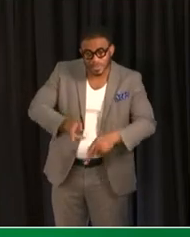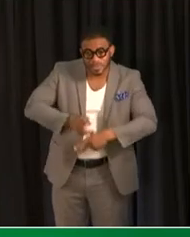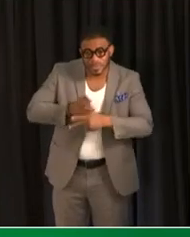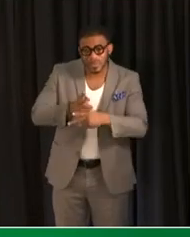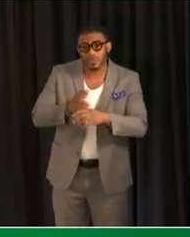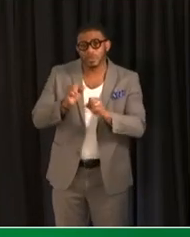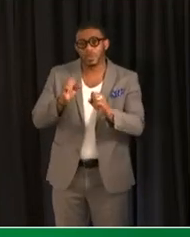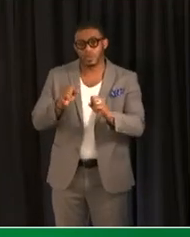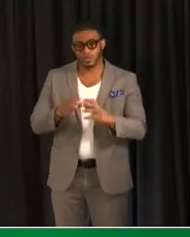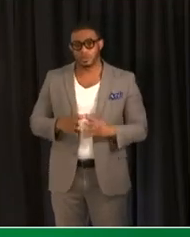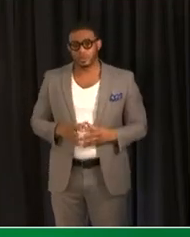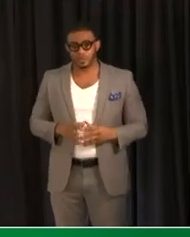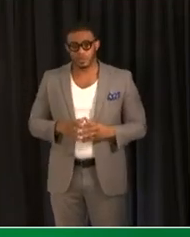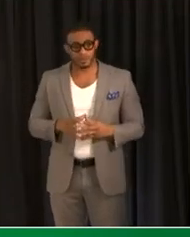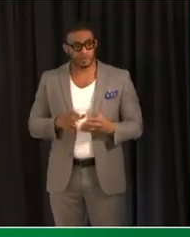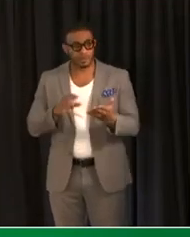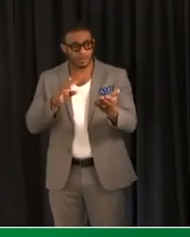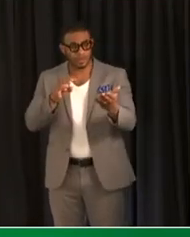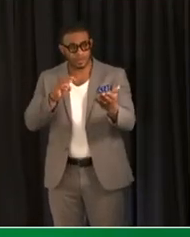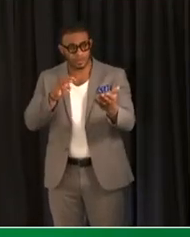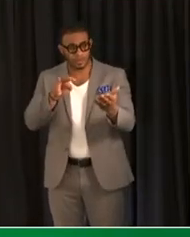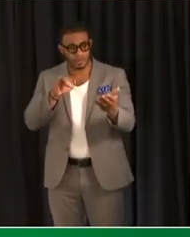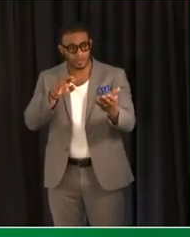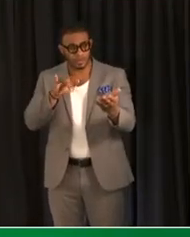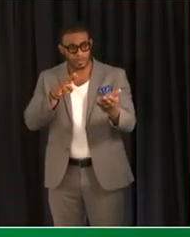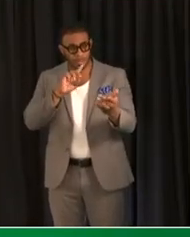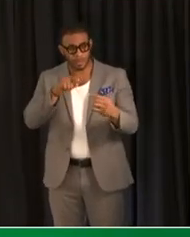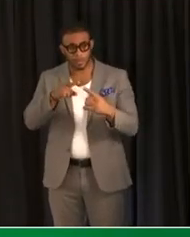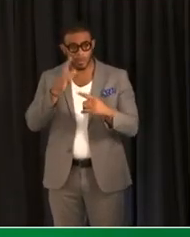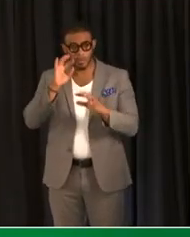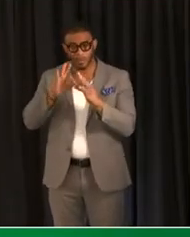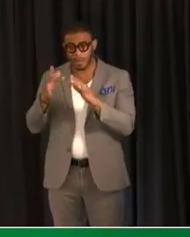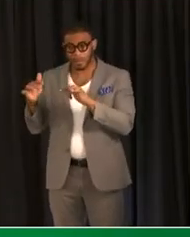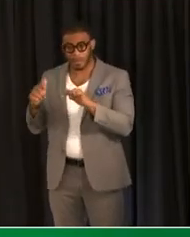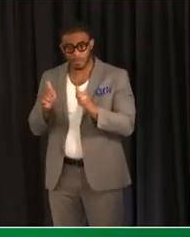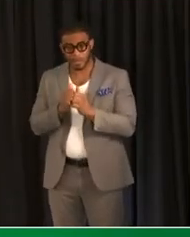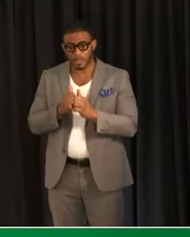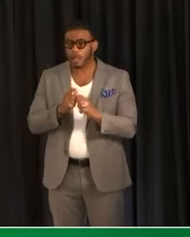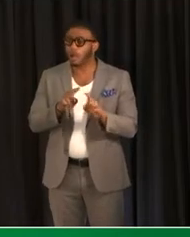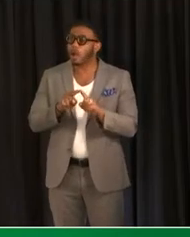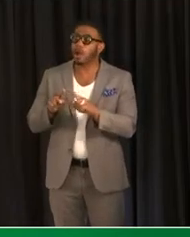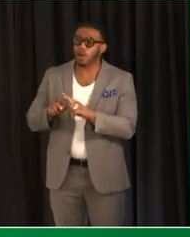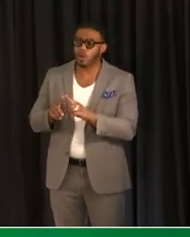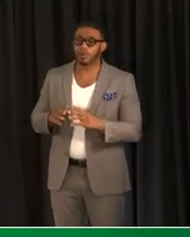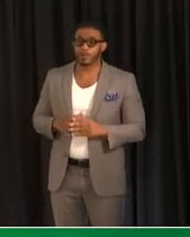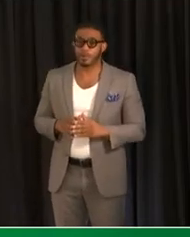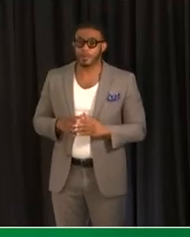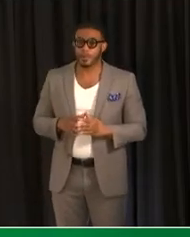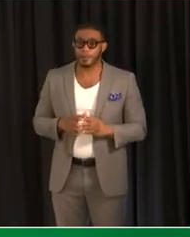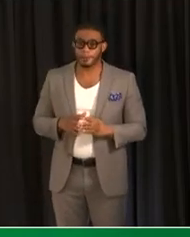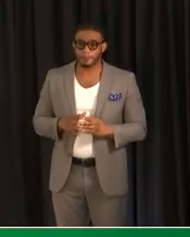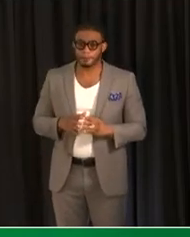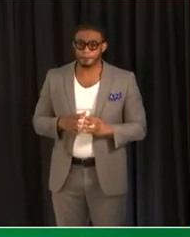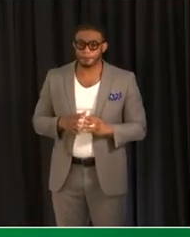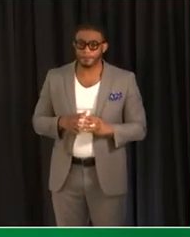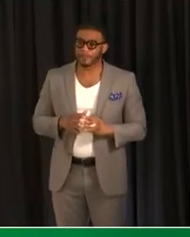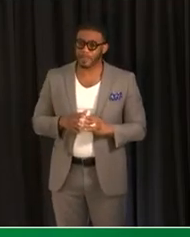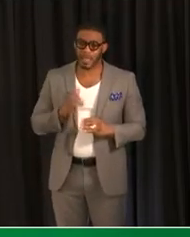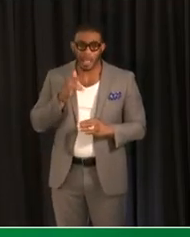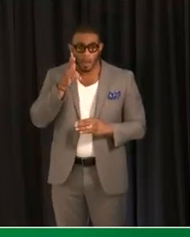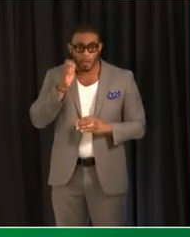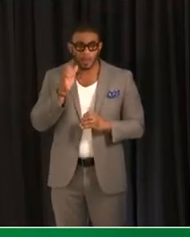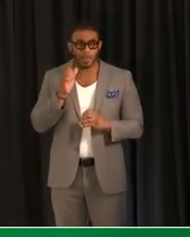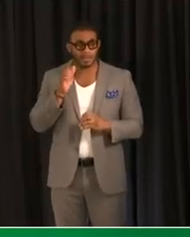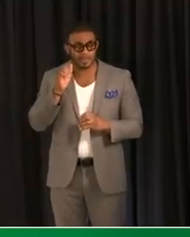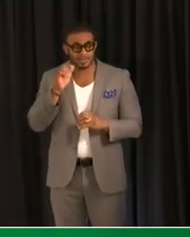around childcare, which Miriam talked about in terms of families coming together, but also, the